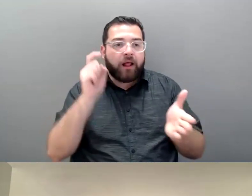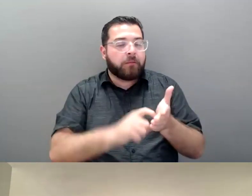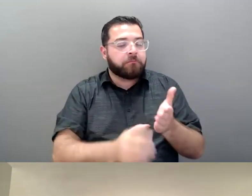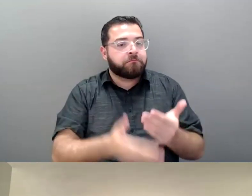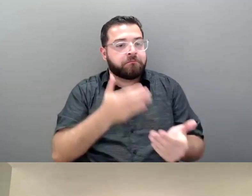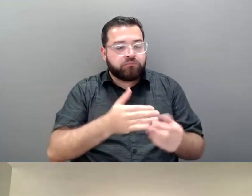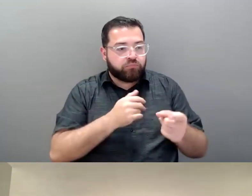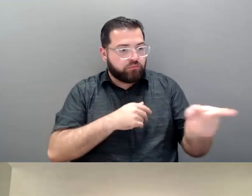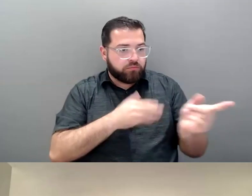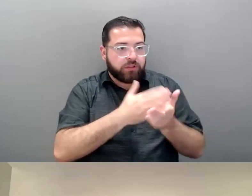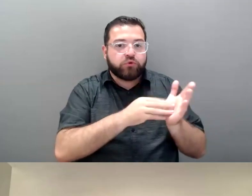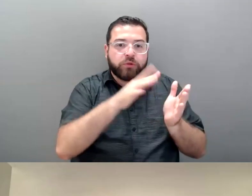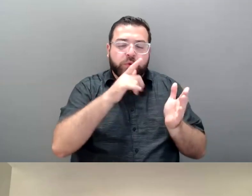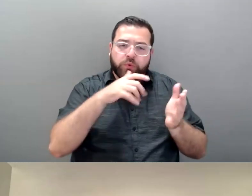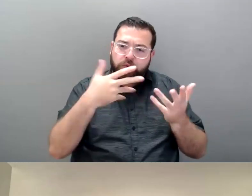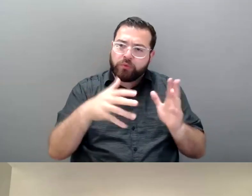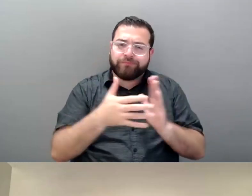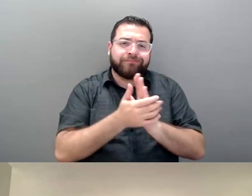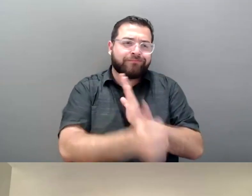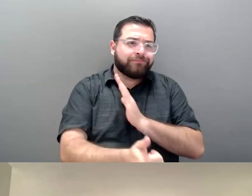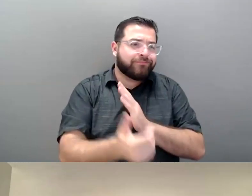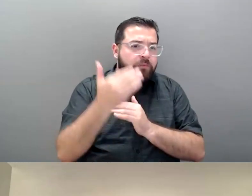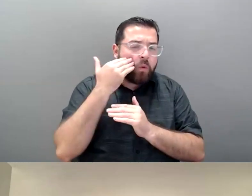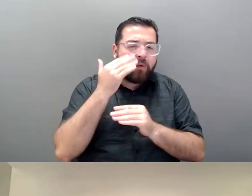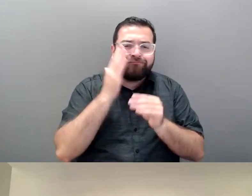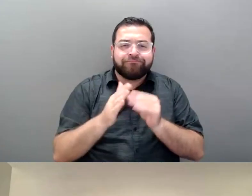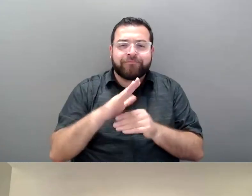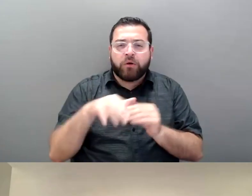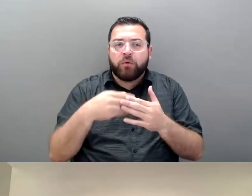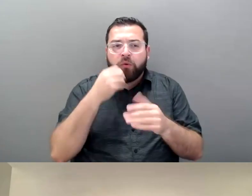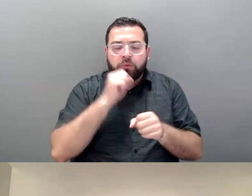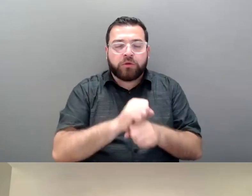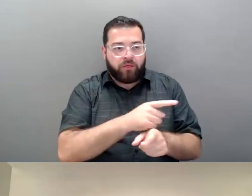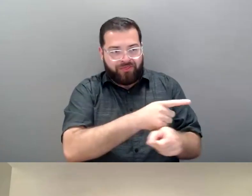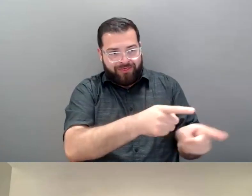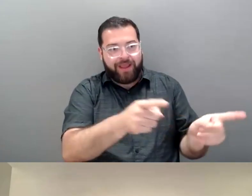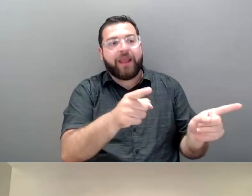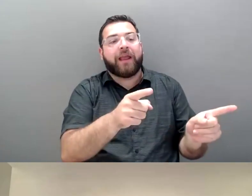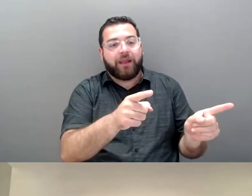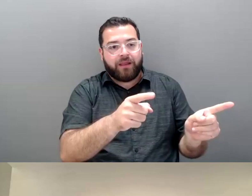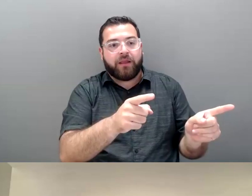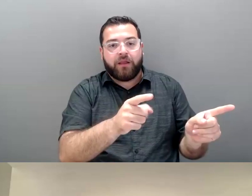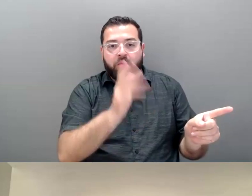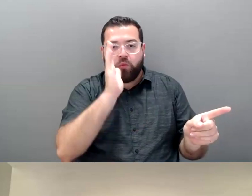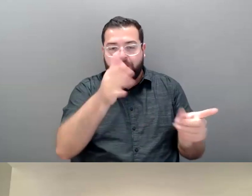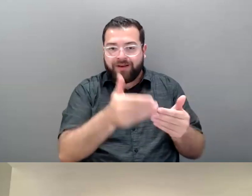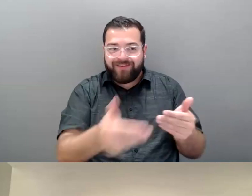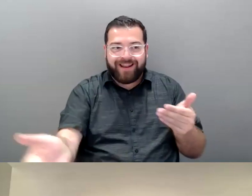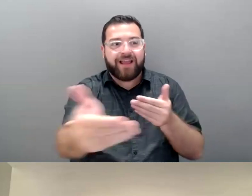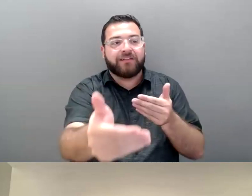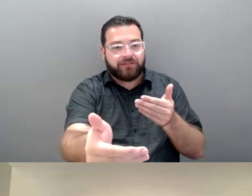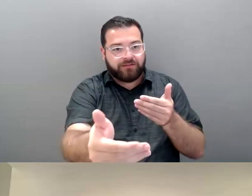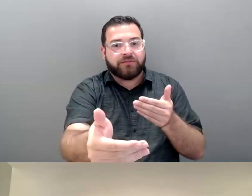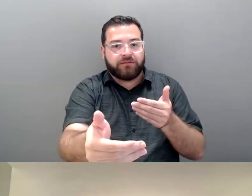students who are with it. They do their homework. Like they're the ones who are going to get ahead.